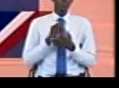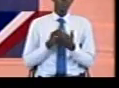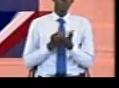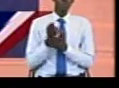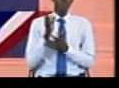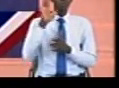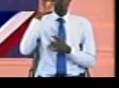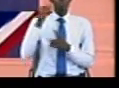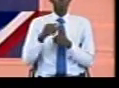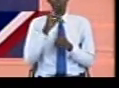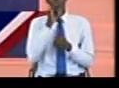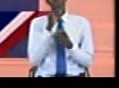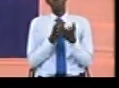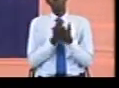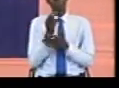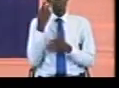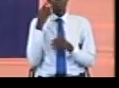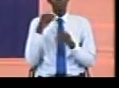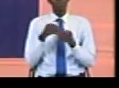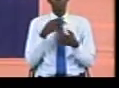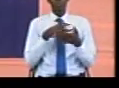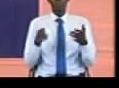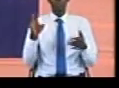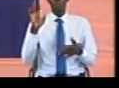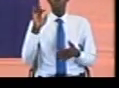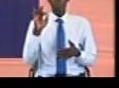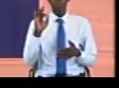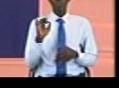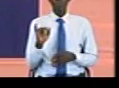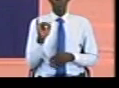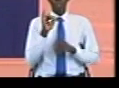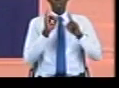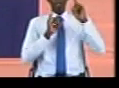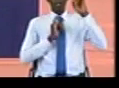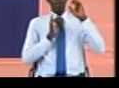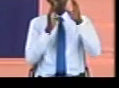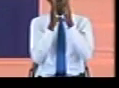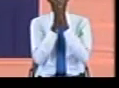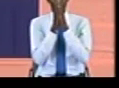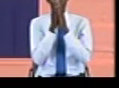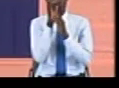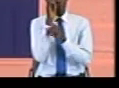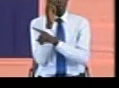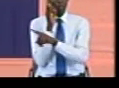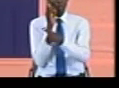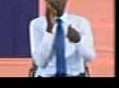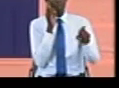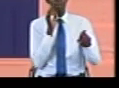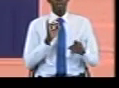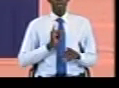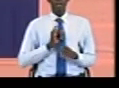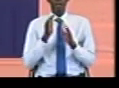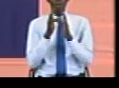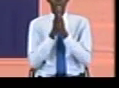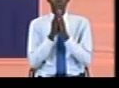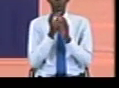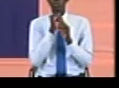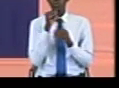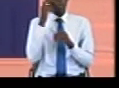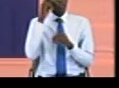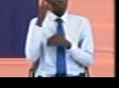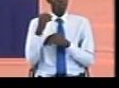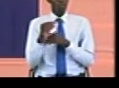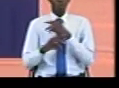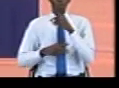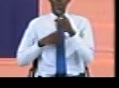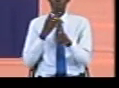truth. Go to verse 9. In verse 9, I pray for them. I pray not for the world. You see, the